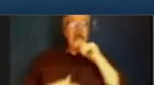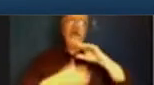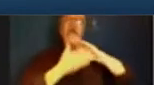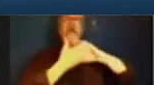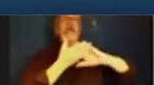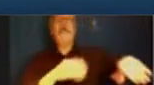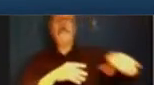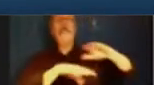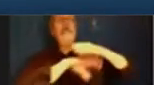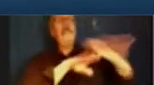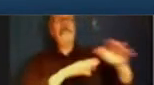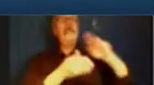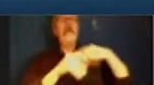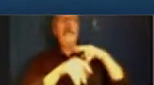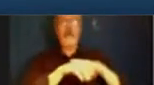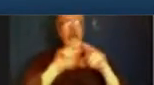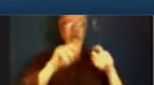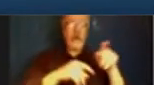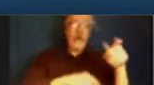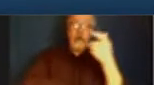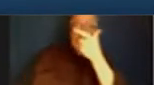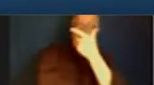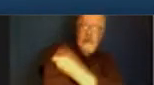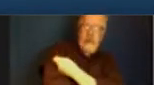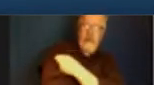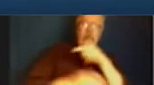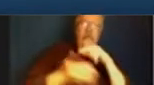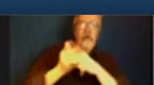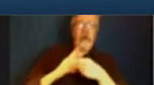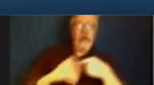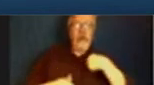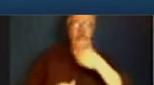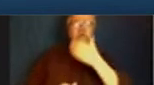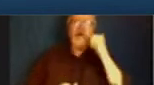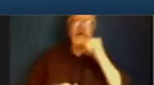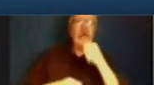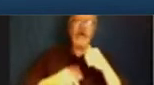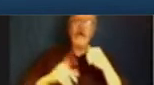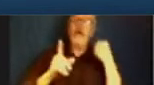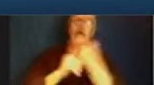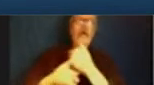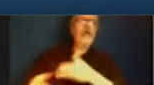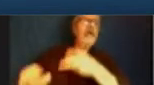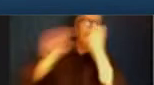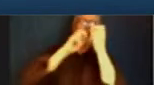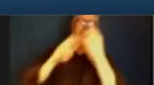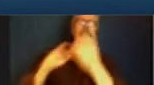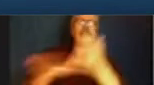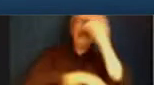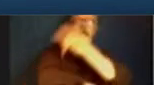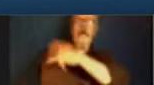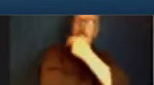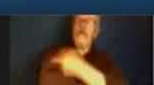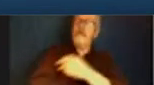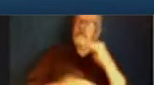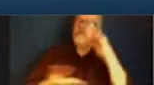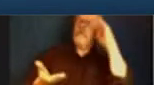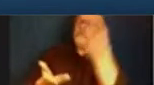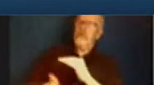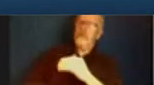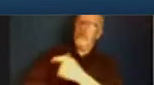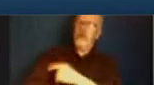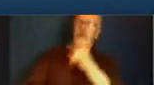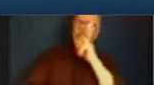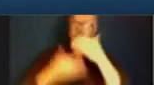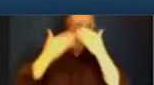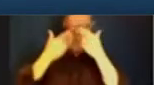out of the hospital than just having had COVID. So it has significant benefits. In fact, if you've already had